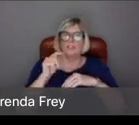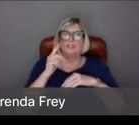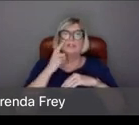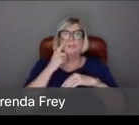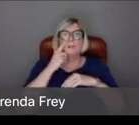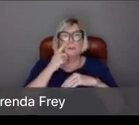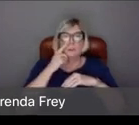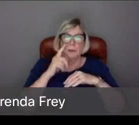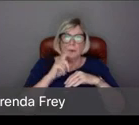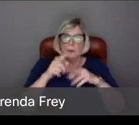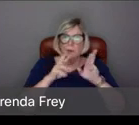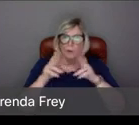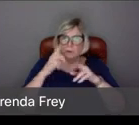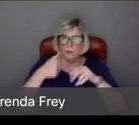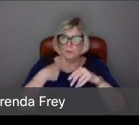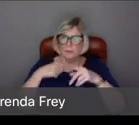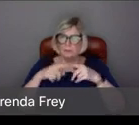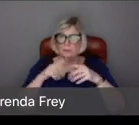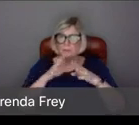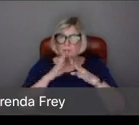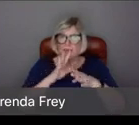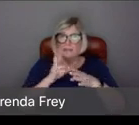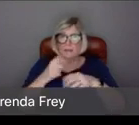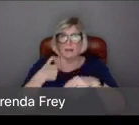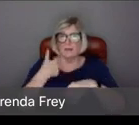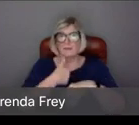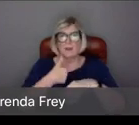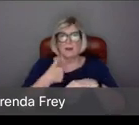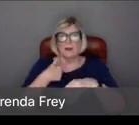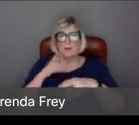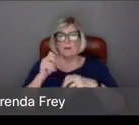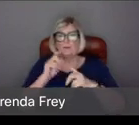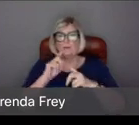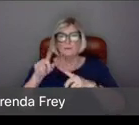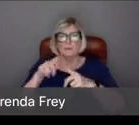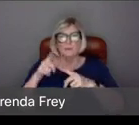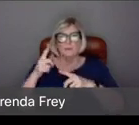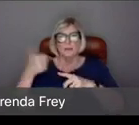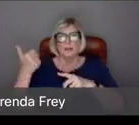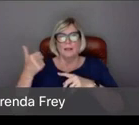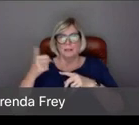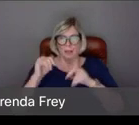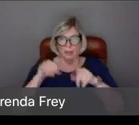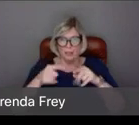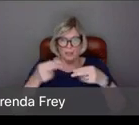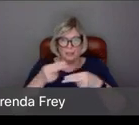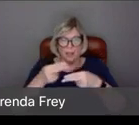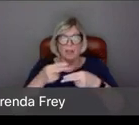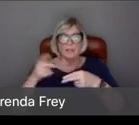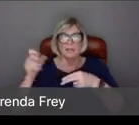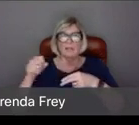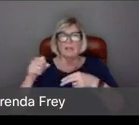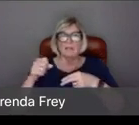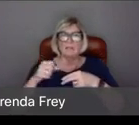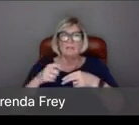Were you ready for my chime in on this one? I apologize. I was responding. This one here? Yes. Oh